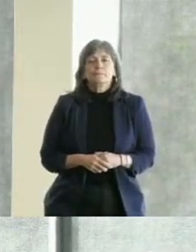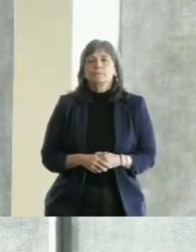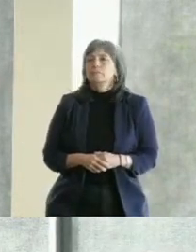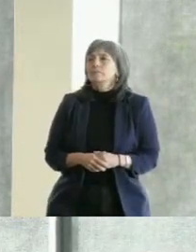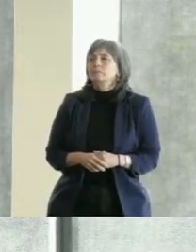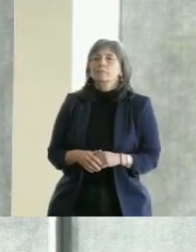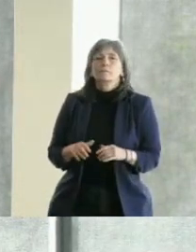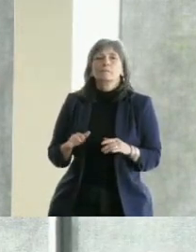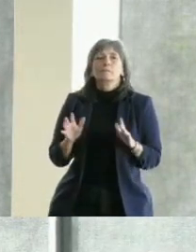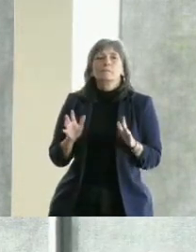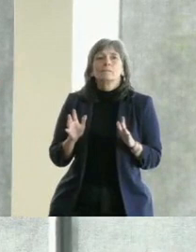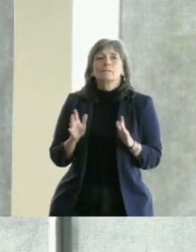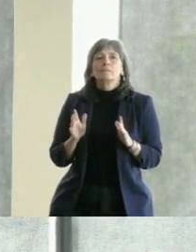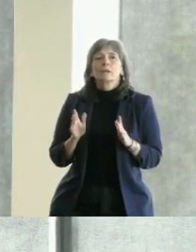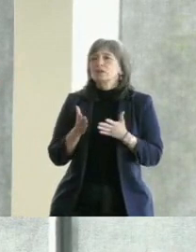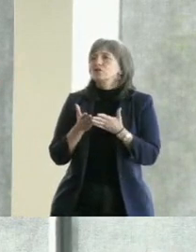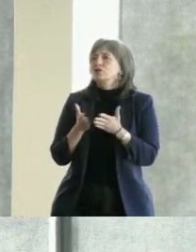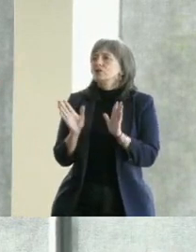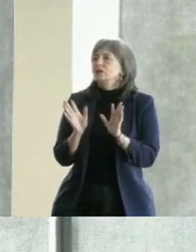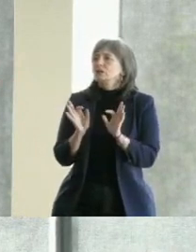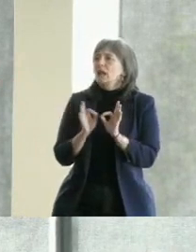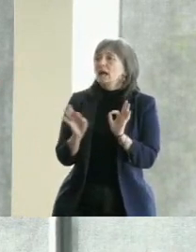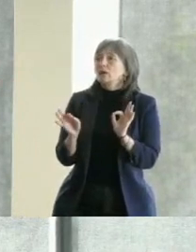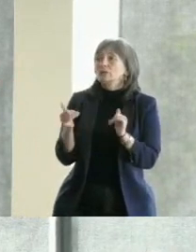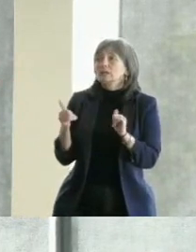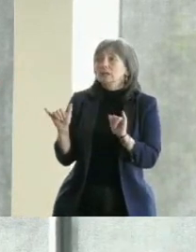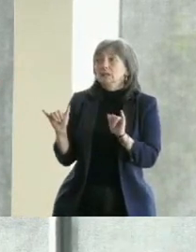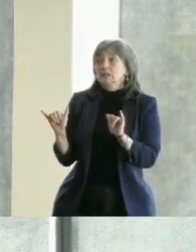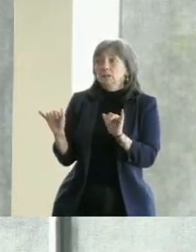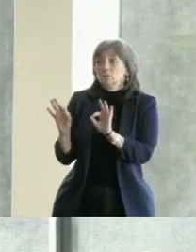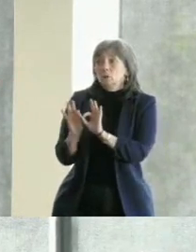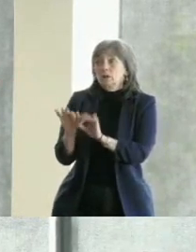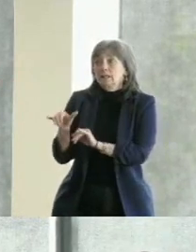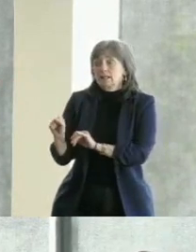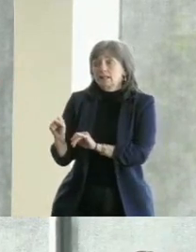Language as in like general, language still matters. Yeah.